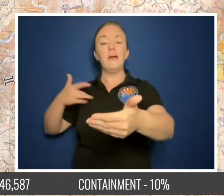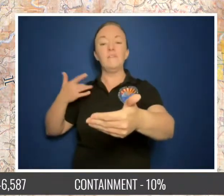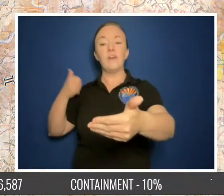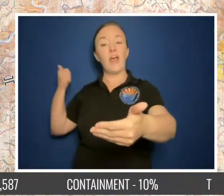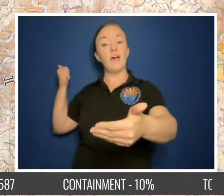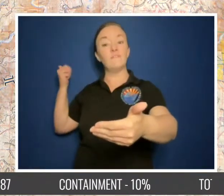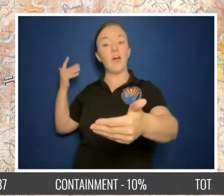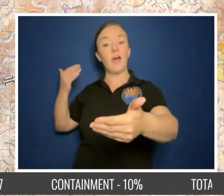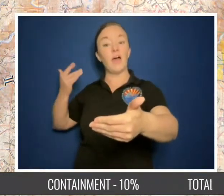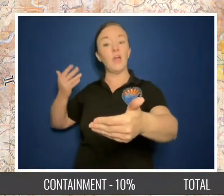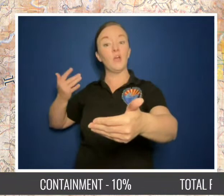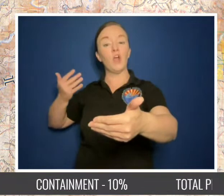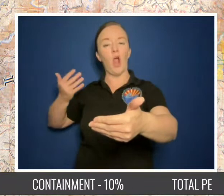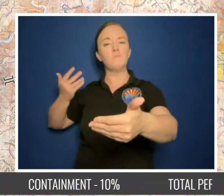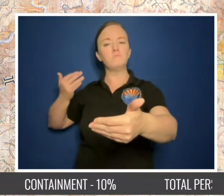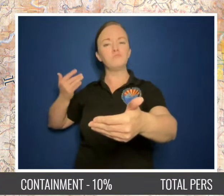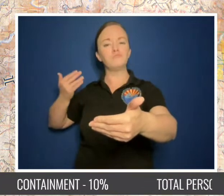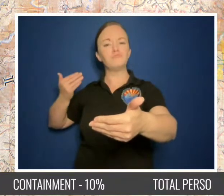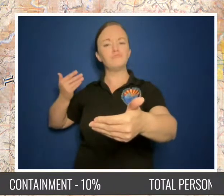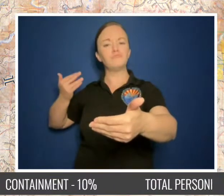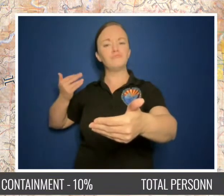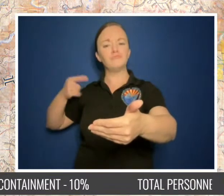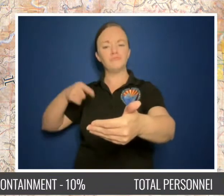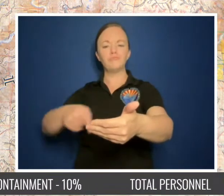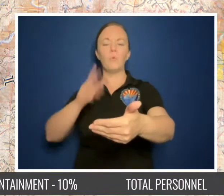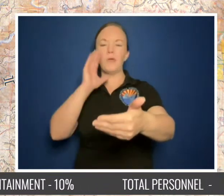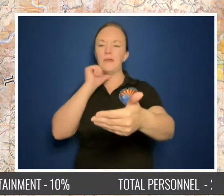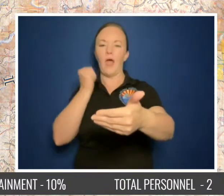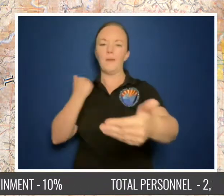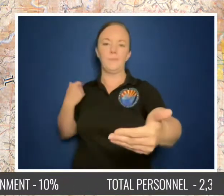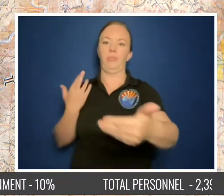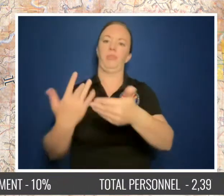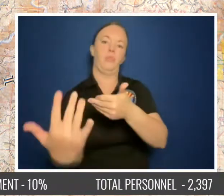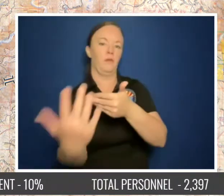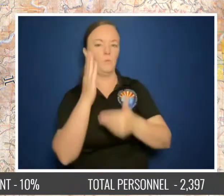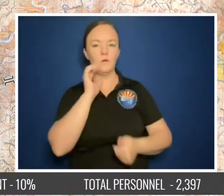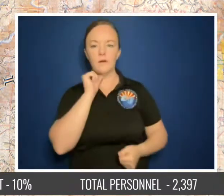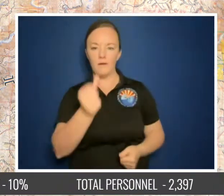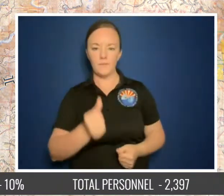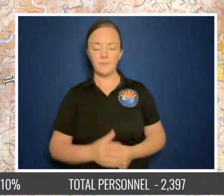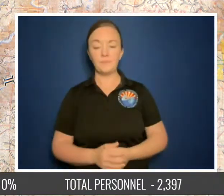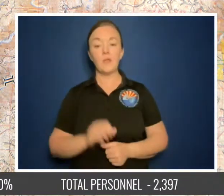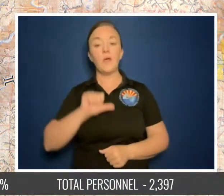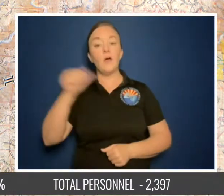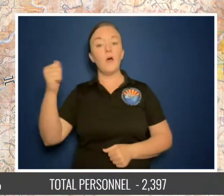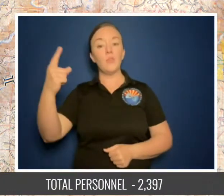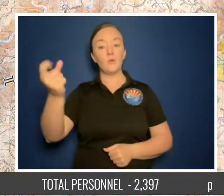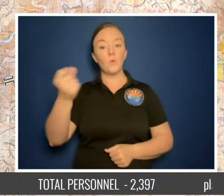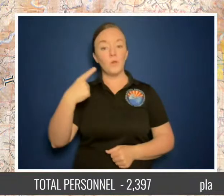lines. Another question was in regards to